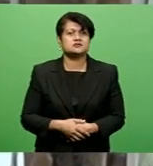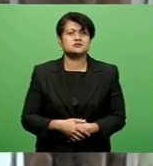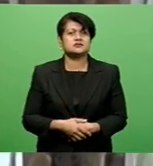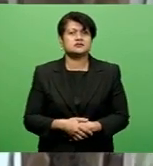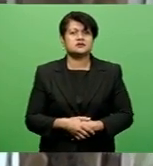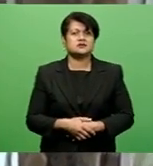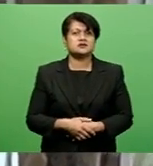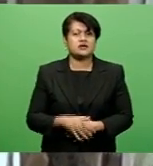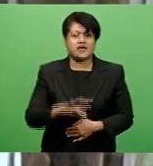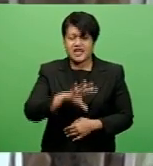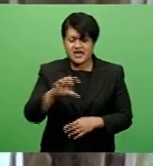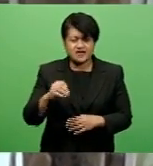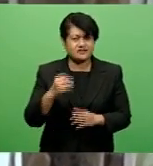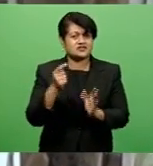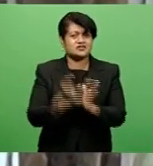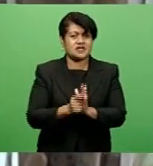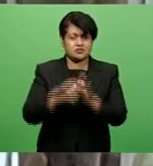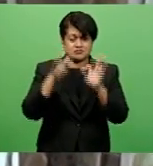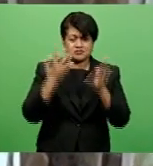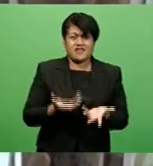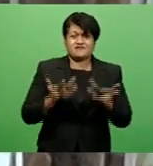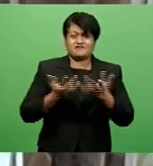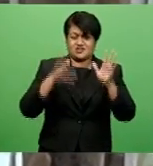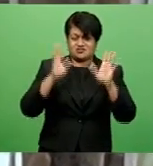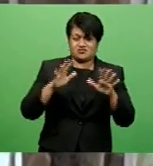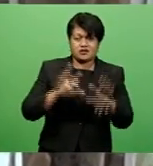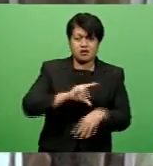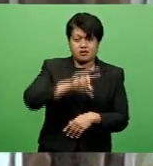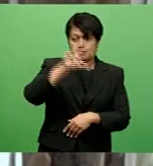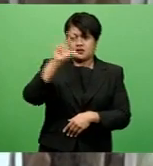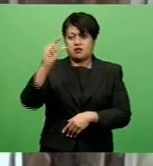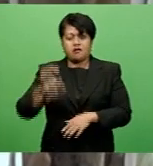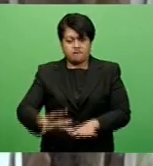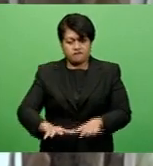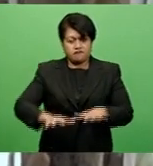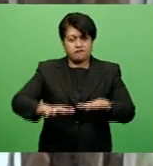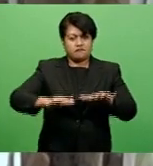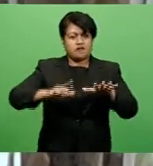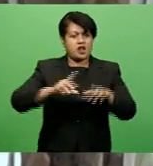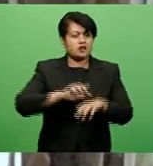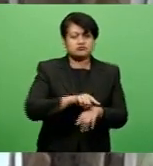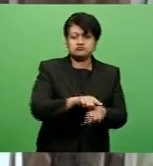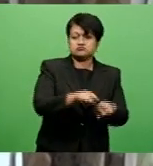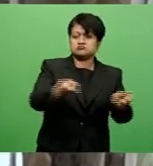Every time there is heavy rainfall, the bridge gets flooded and then it floods all the cane fields.